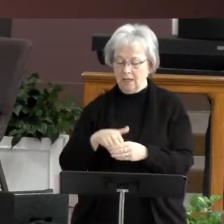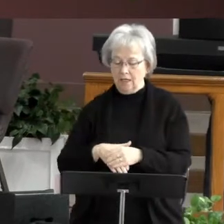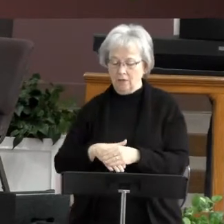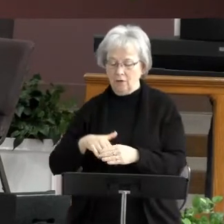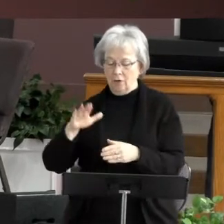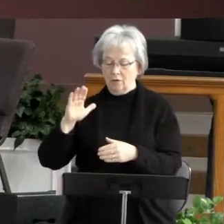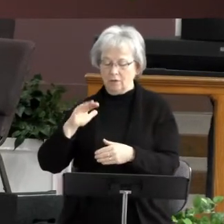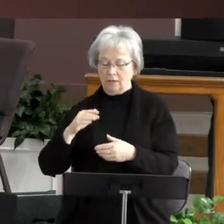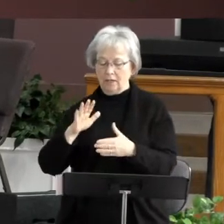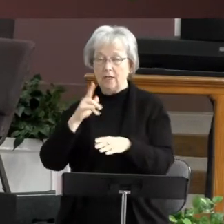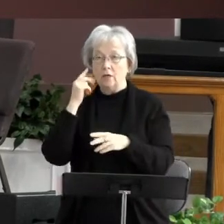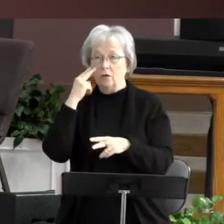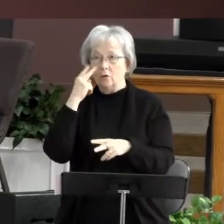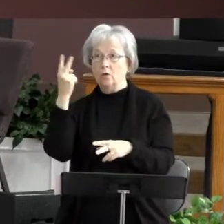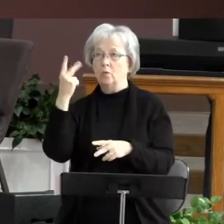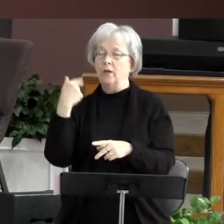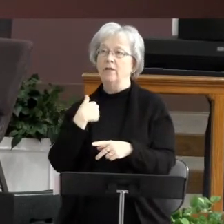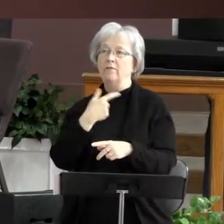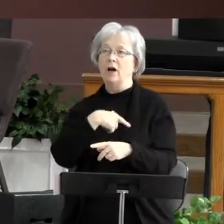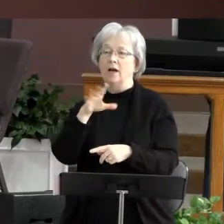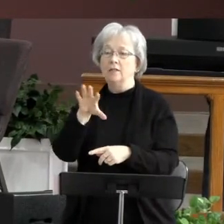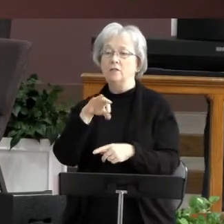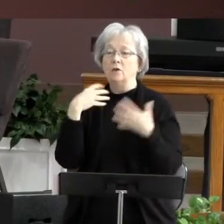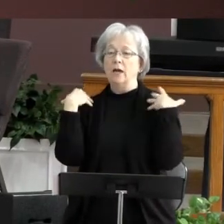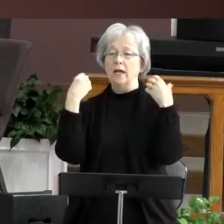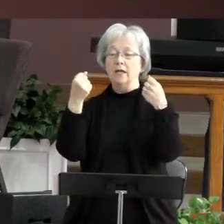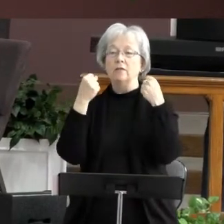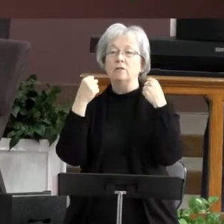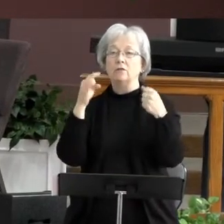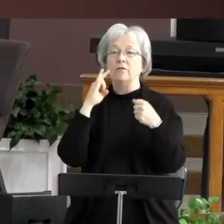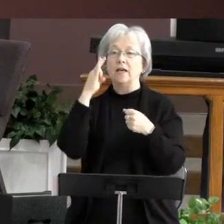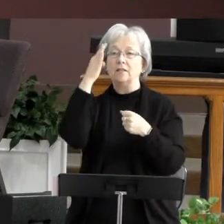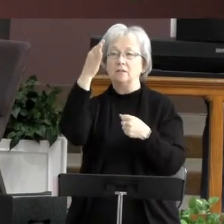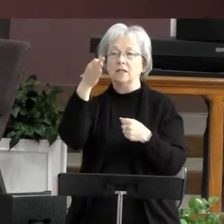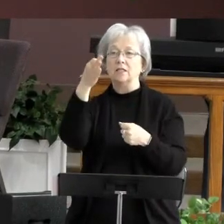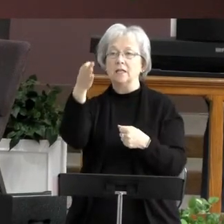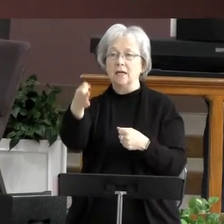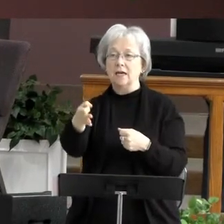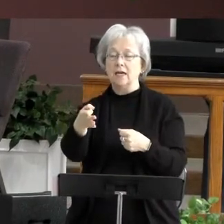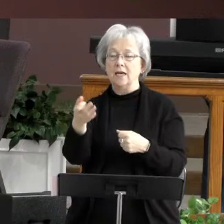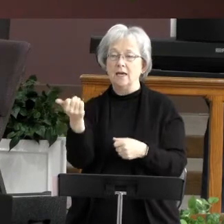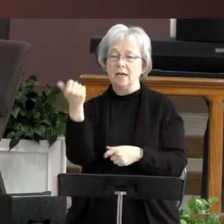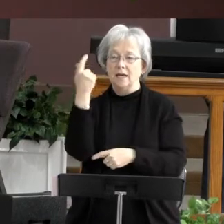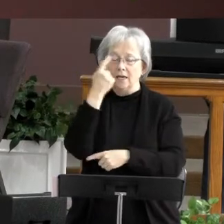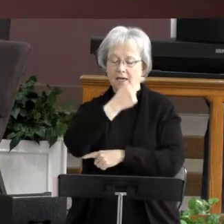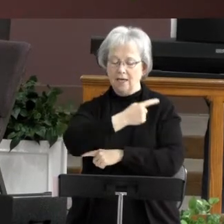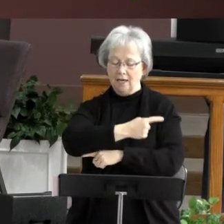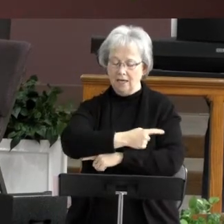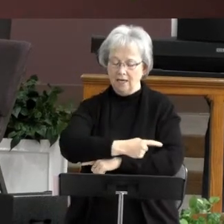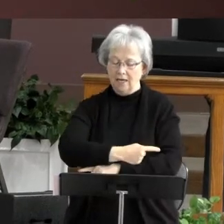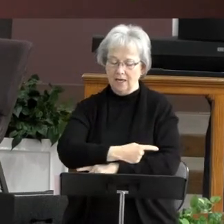'Cause when we see you, we find strength to face the day.